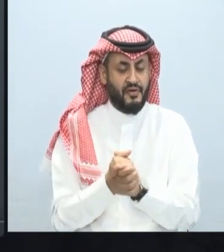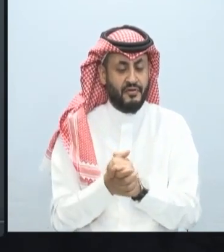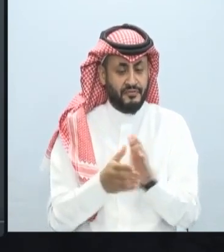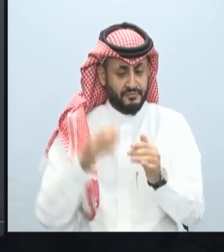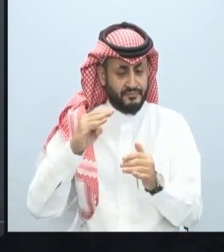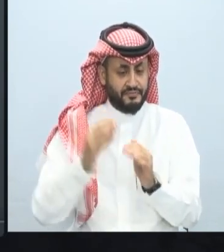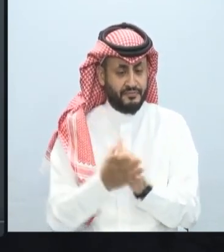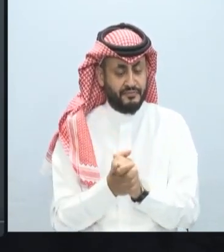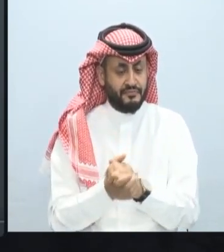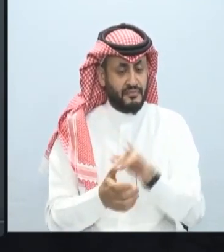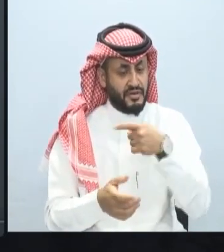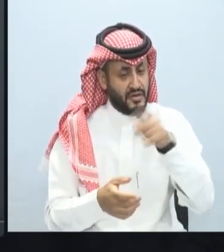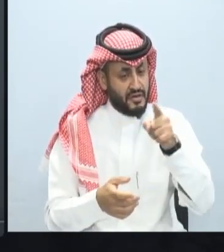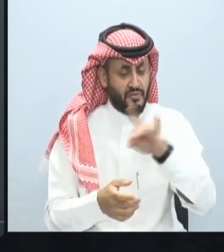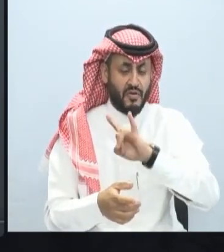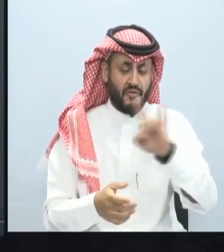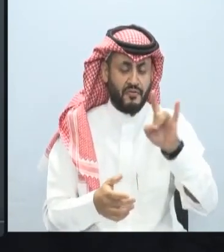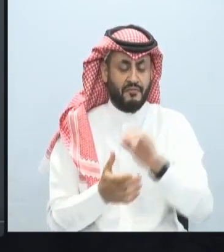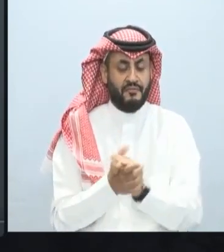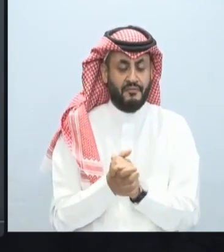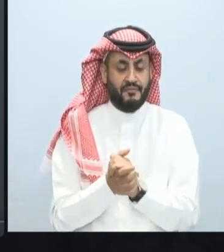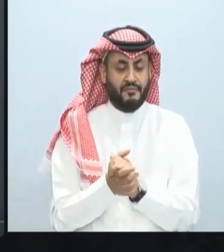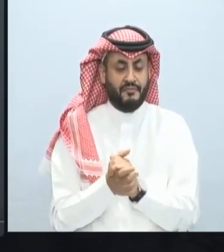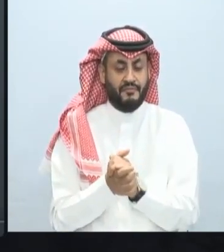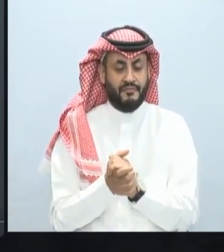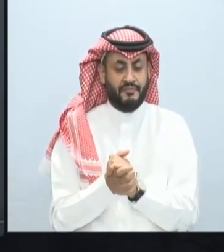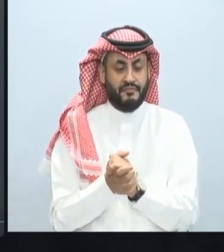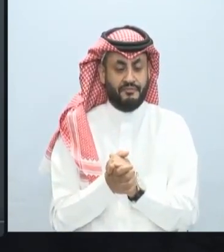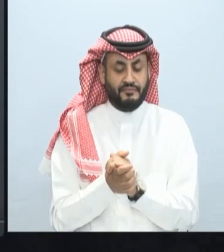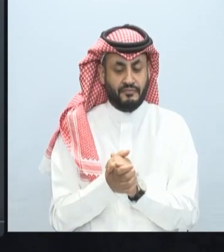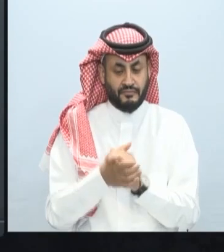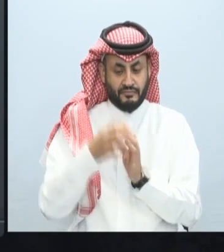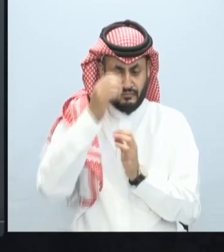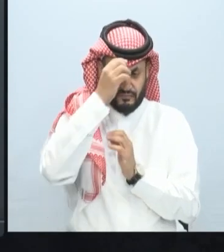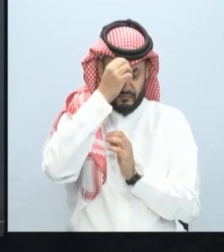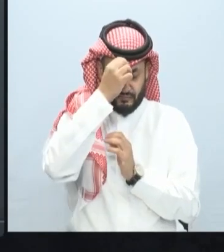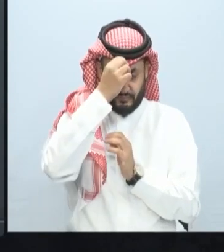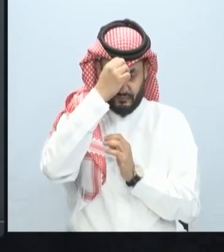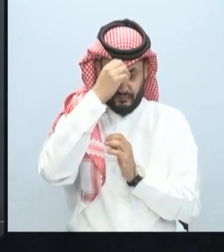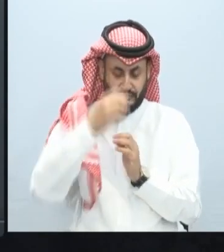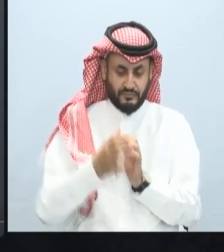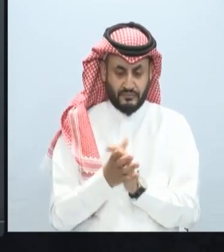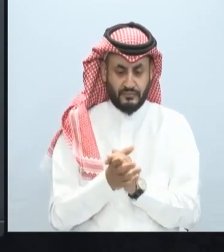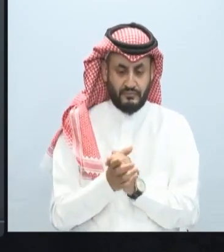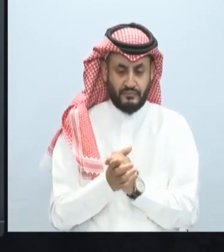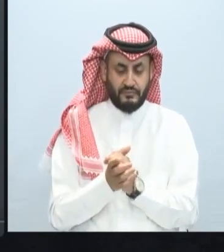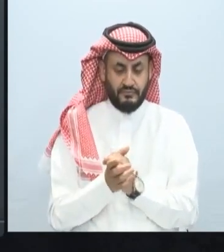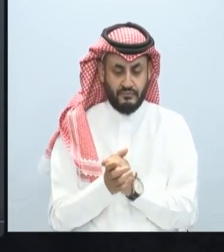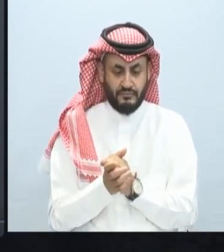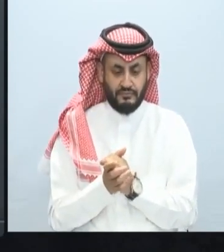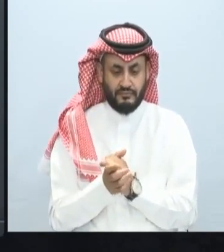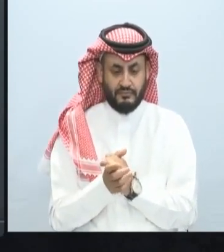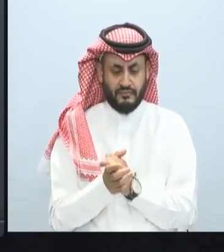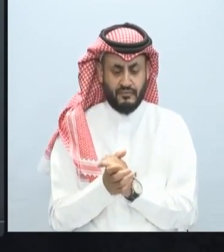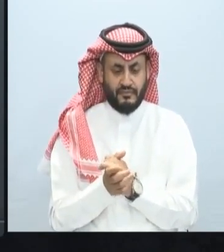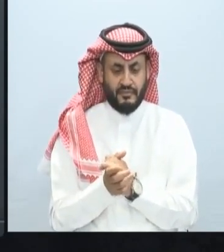do you think scientists, we can answer, yes, they do, or yes, I do, sorry, or no, I don't. But we are